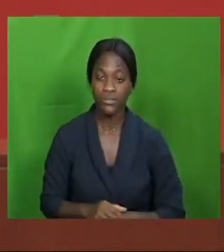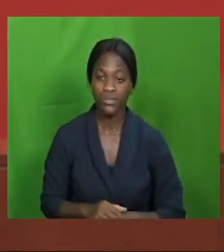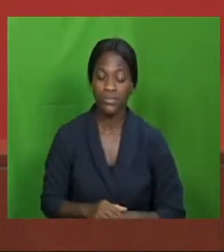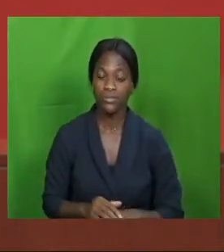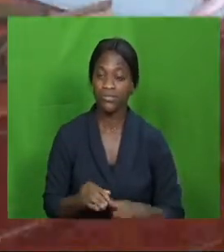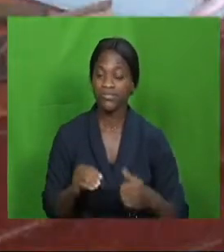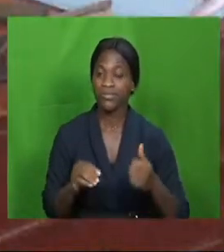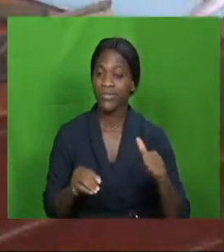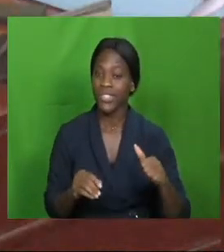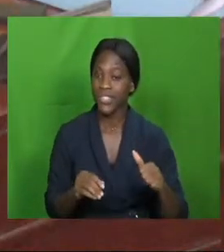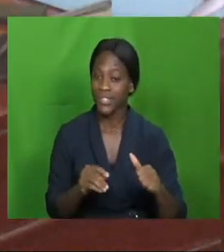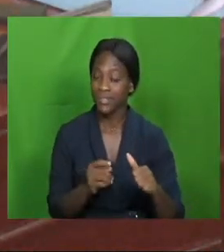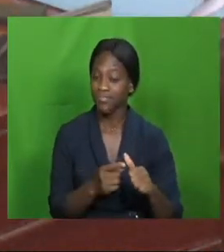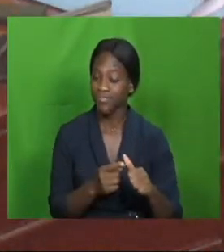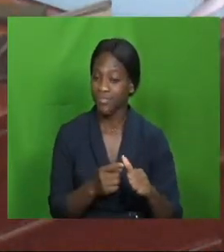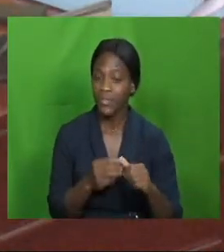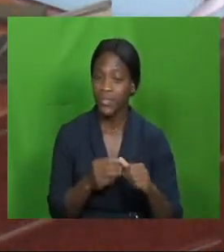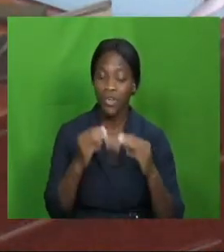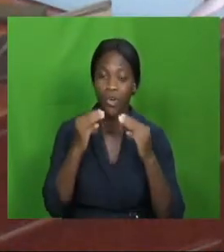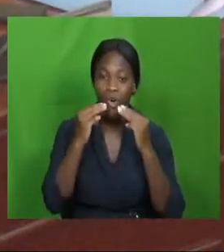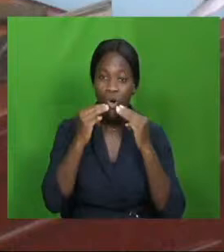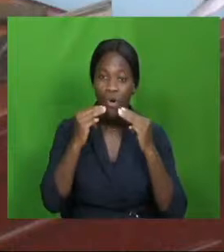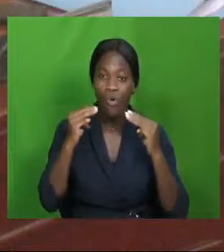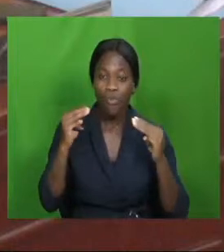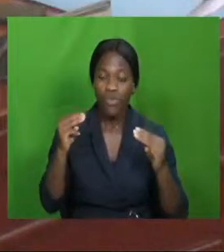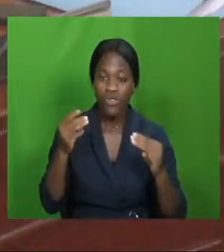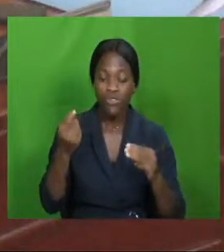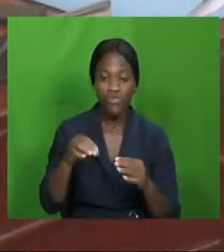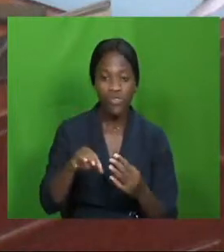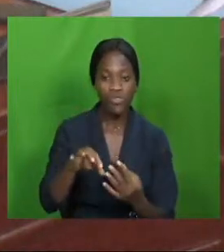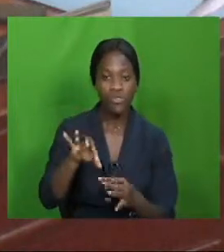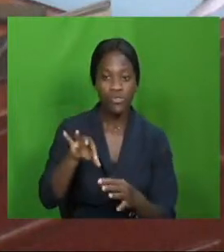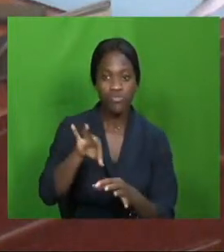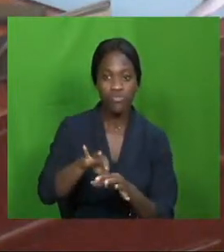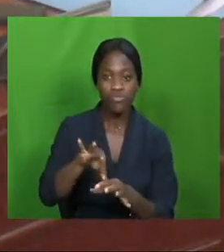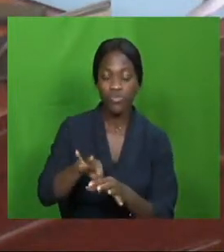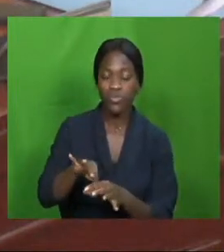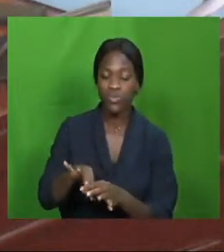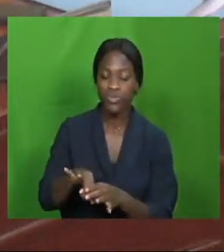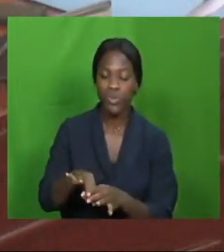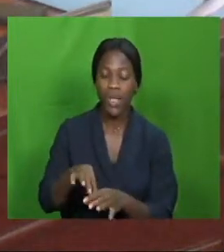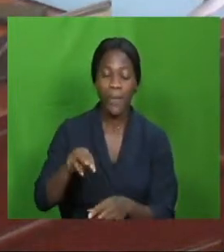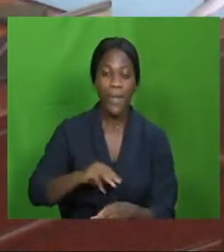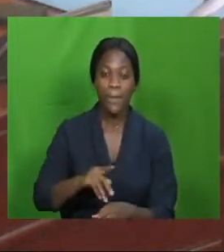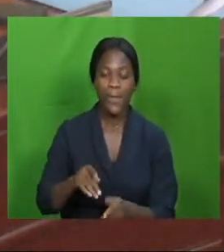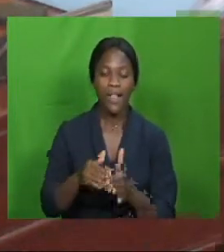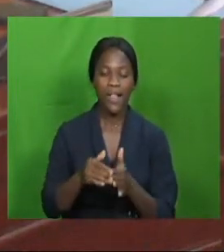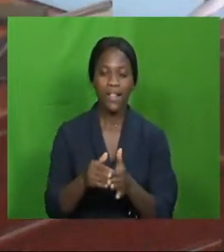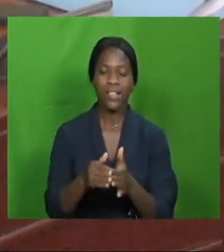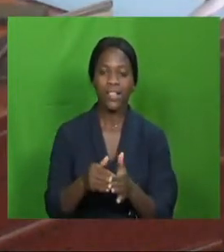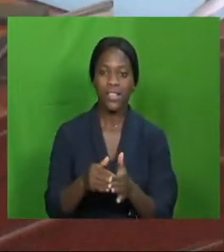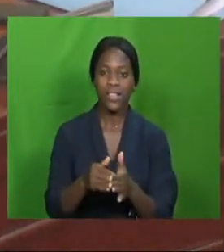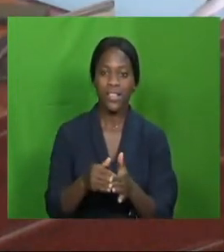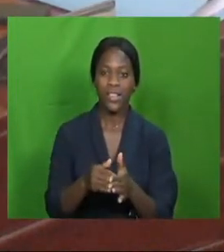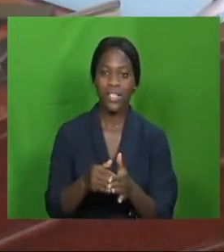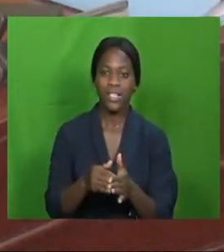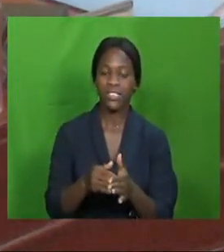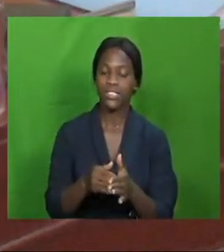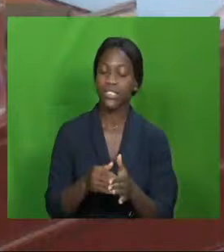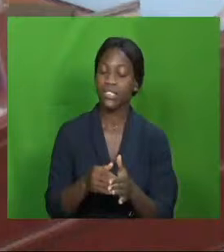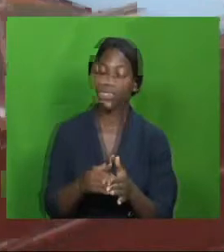J, a motion for the election of a member to preside in the House. And